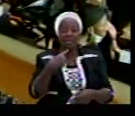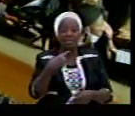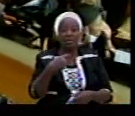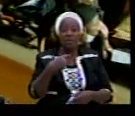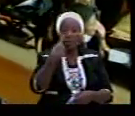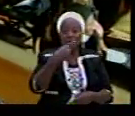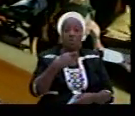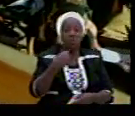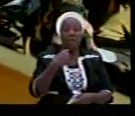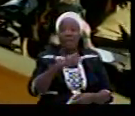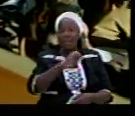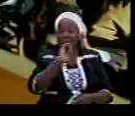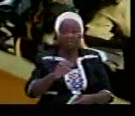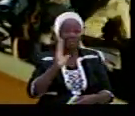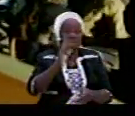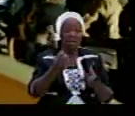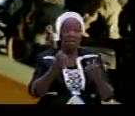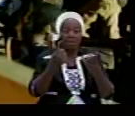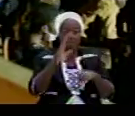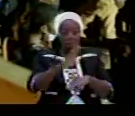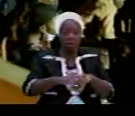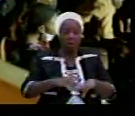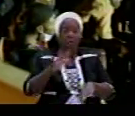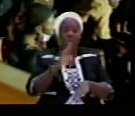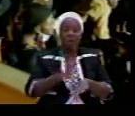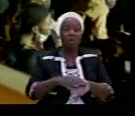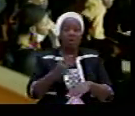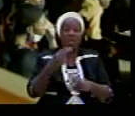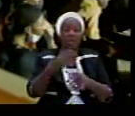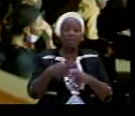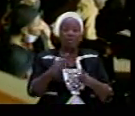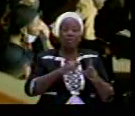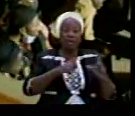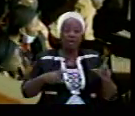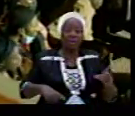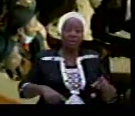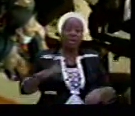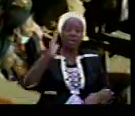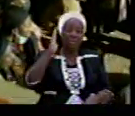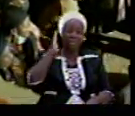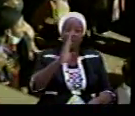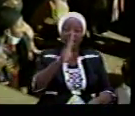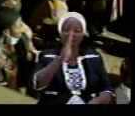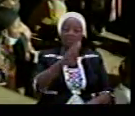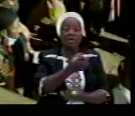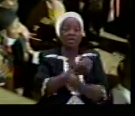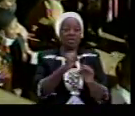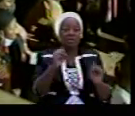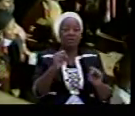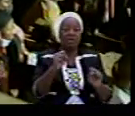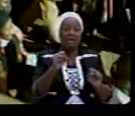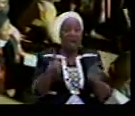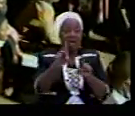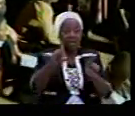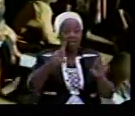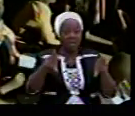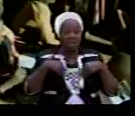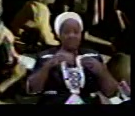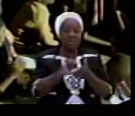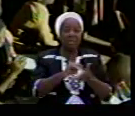whosoever shall call on the name of the Lord shall be saved. As you accept that